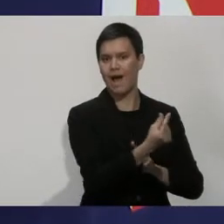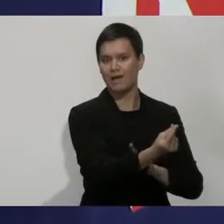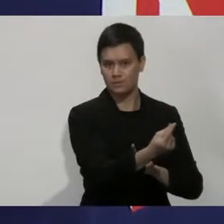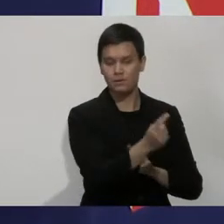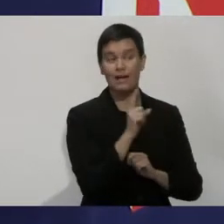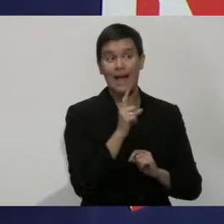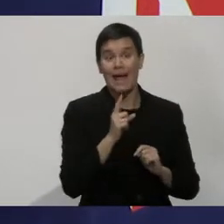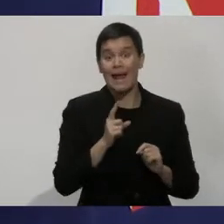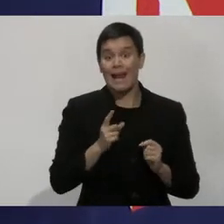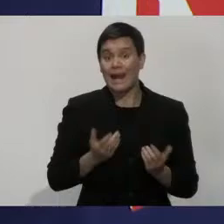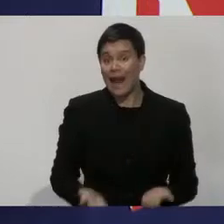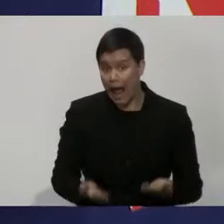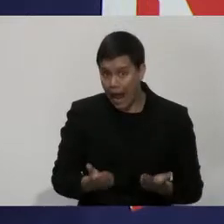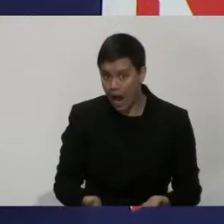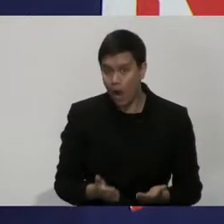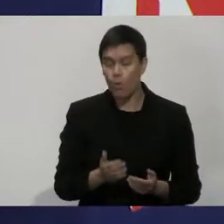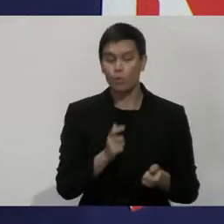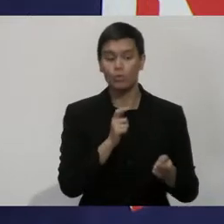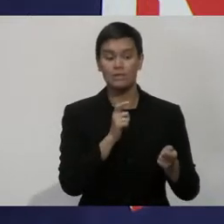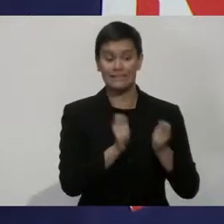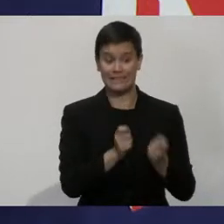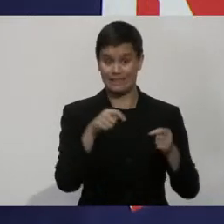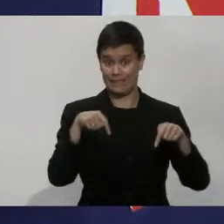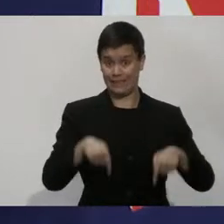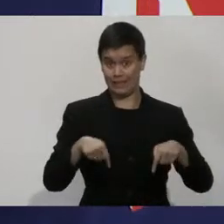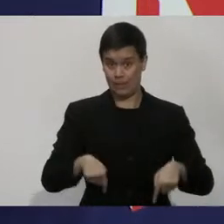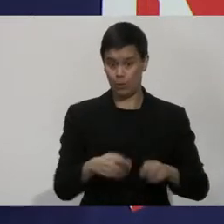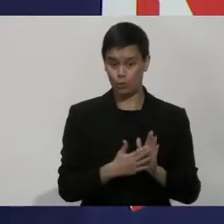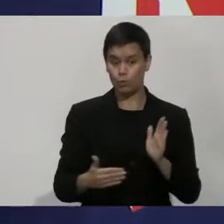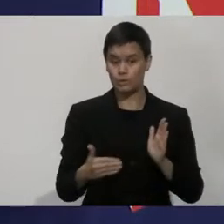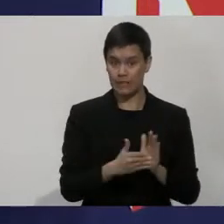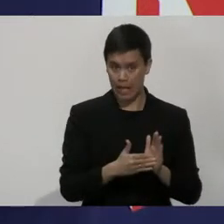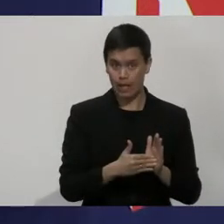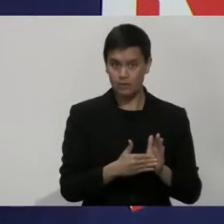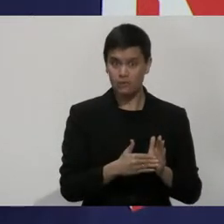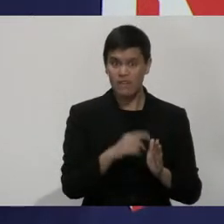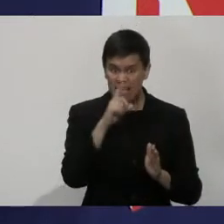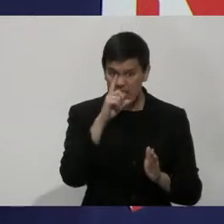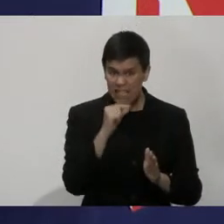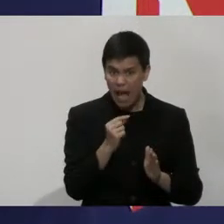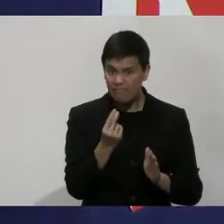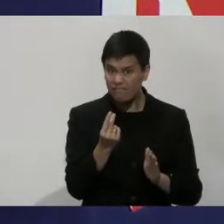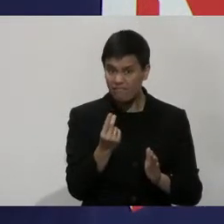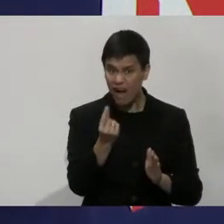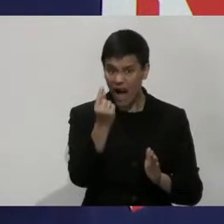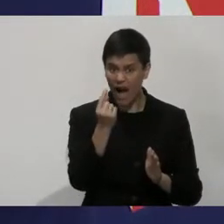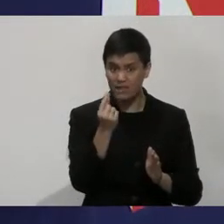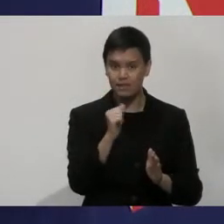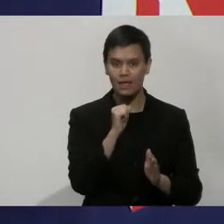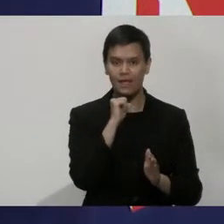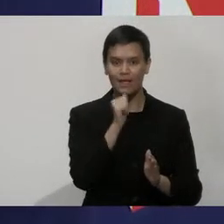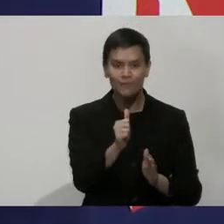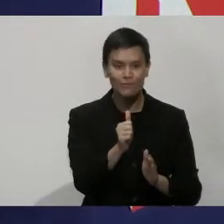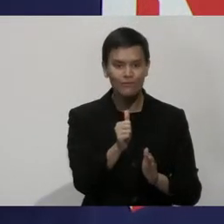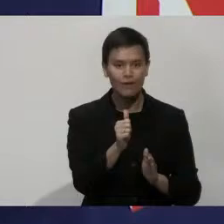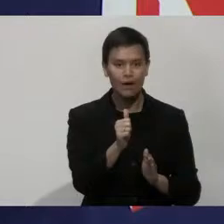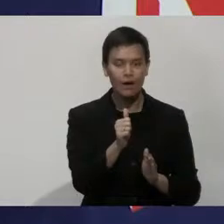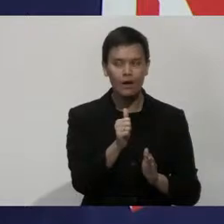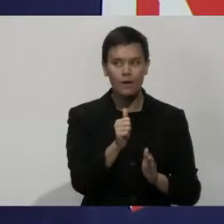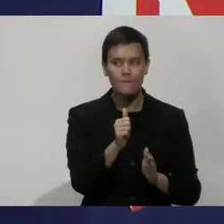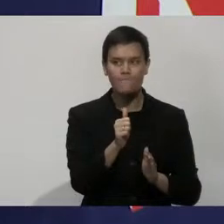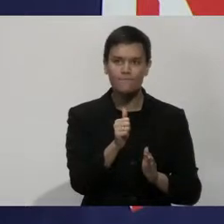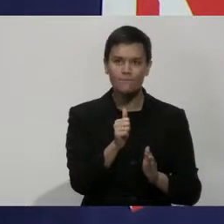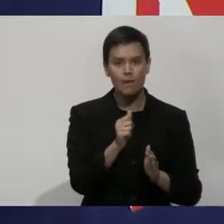the moment, the testing that we have, we can do very fast processing for a limited number of tests where we need